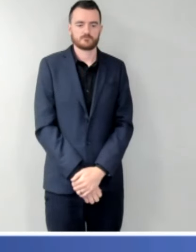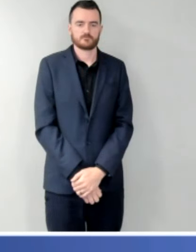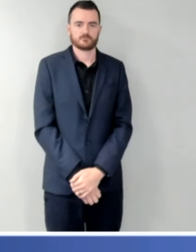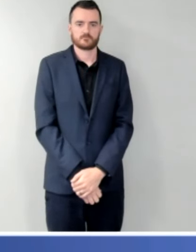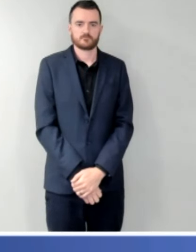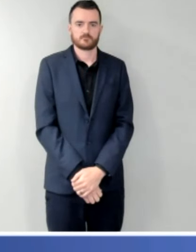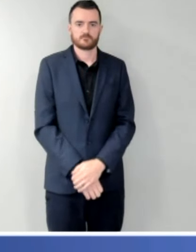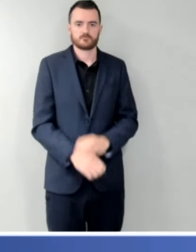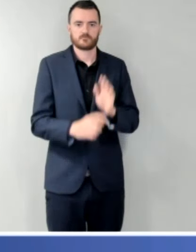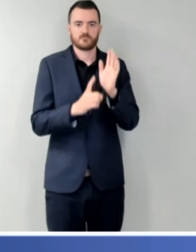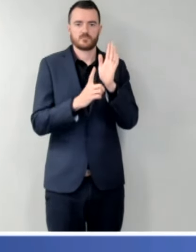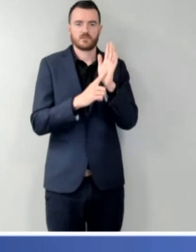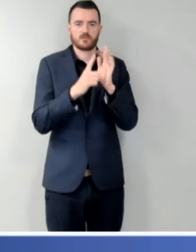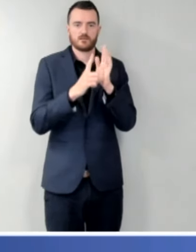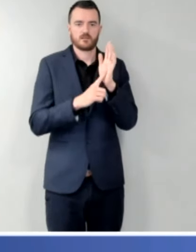Lillian Durden.